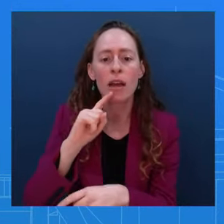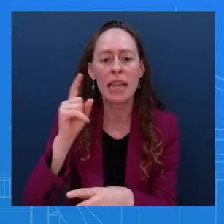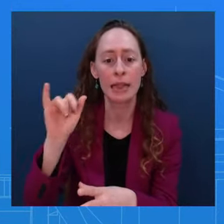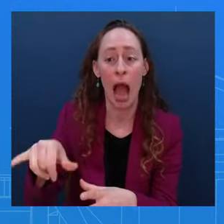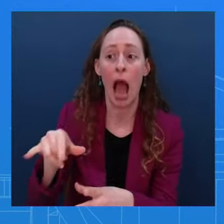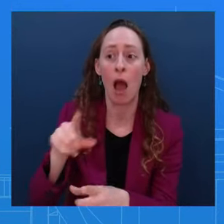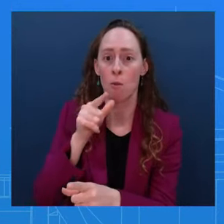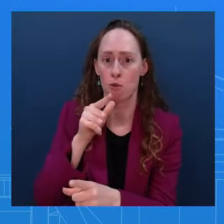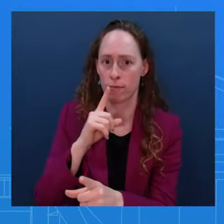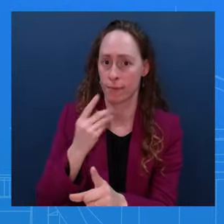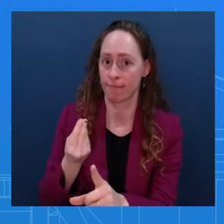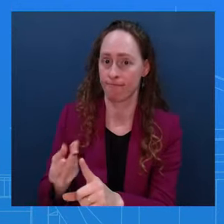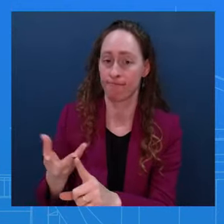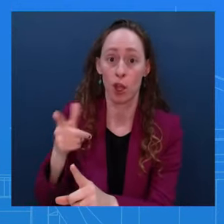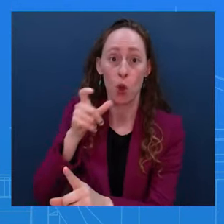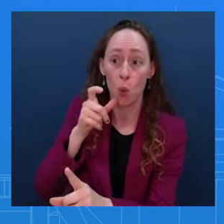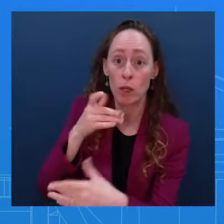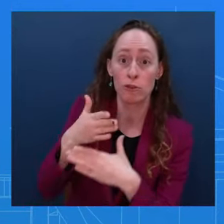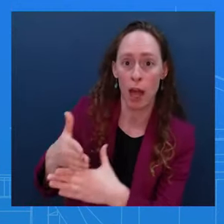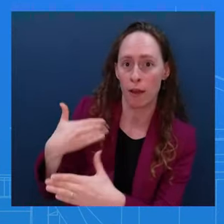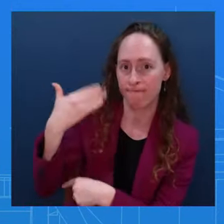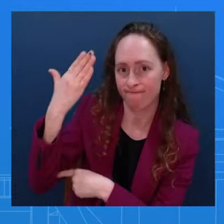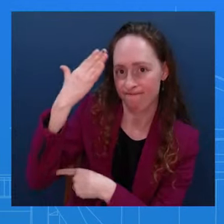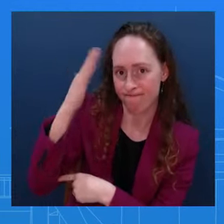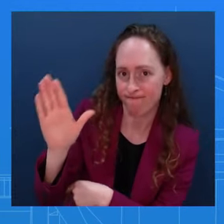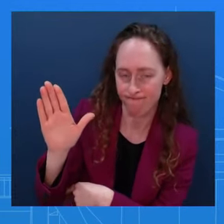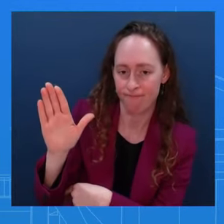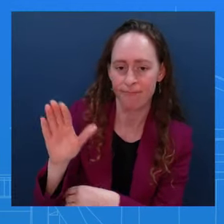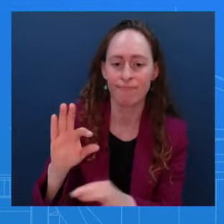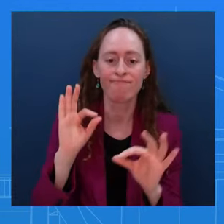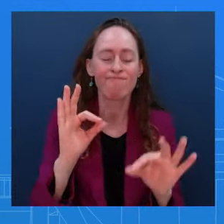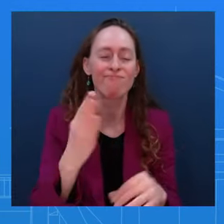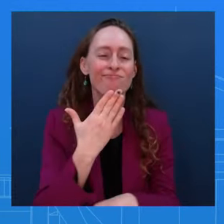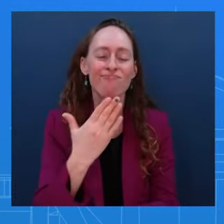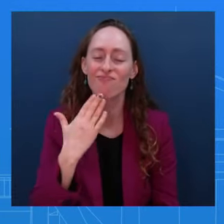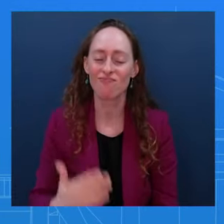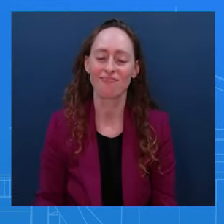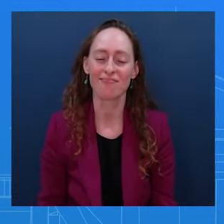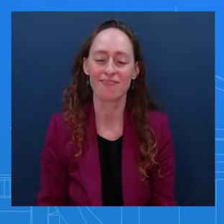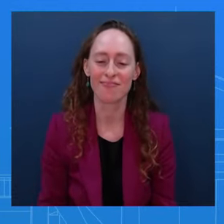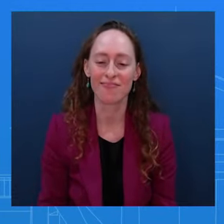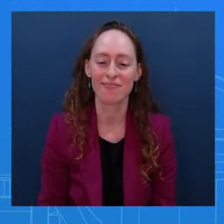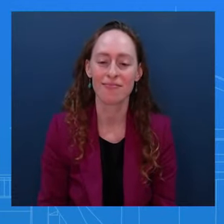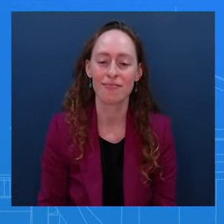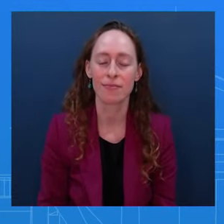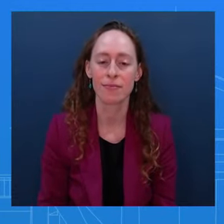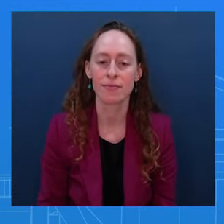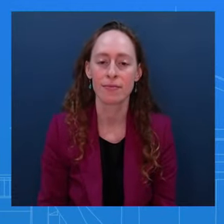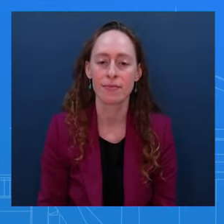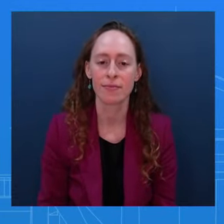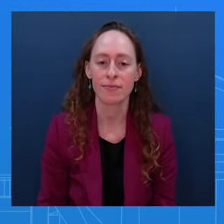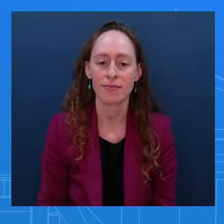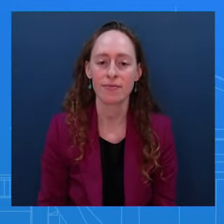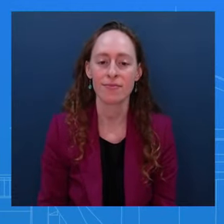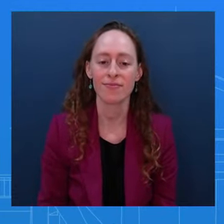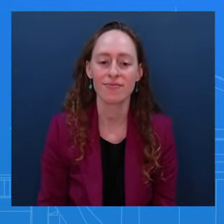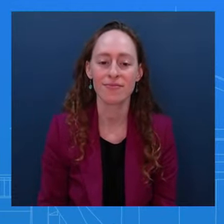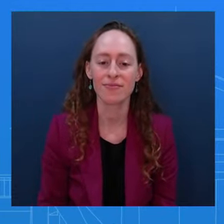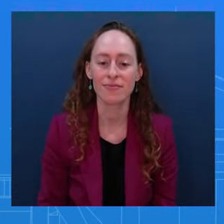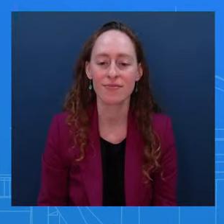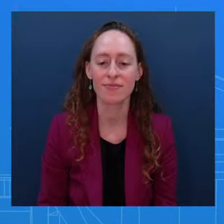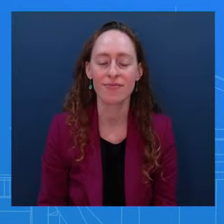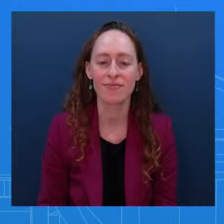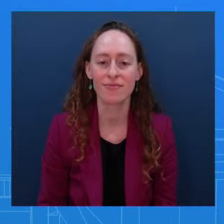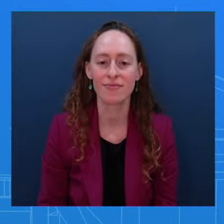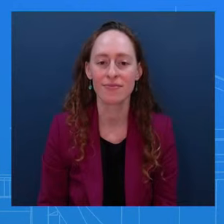it. Thank you, John. Thank you. Thank you. Thank you. All right, Darlene. Thank